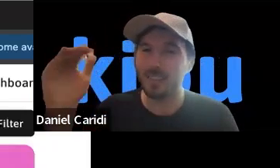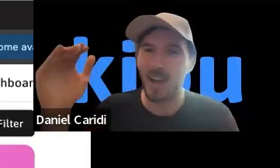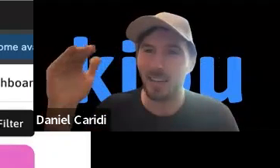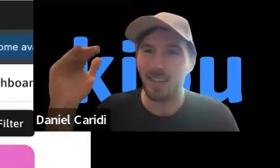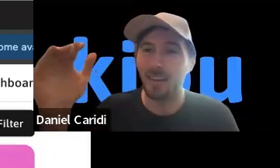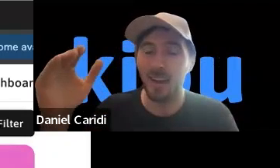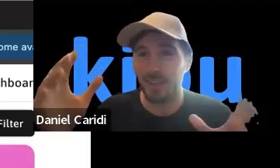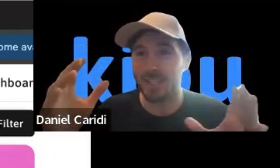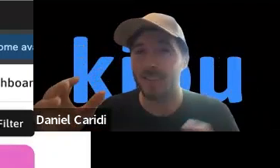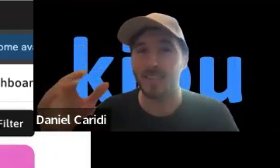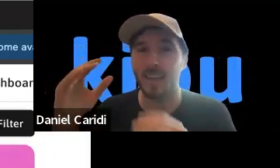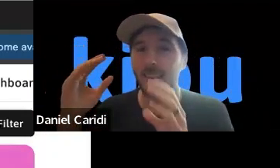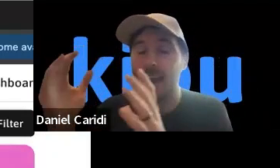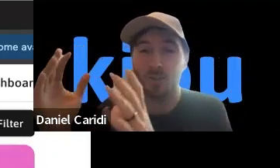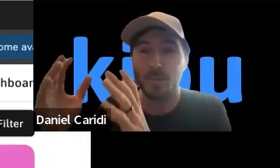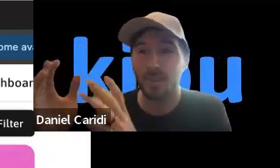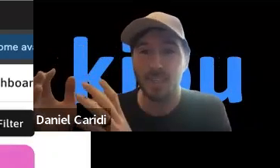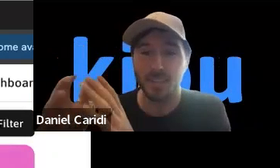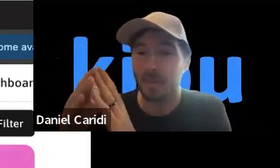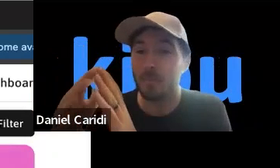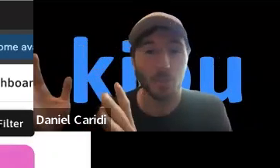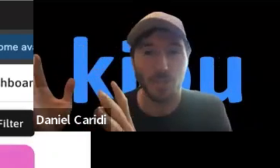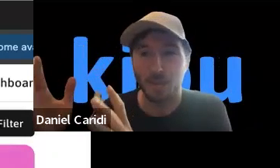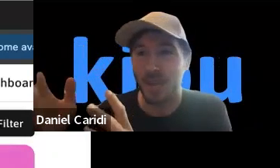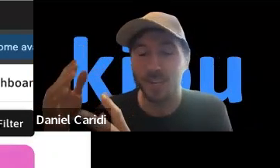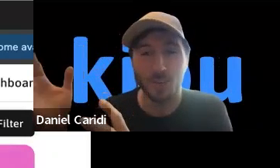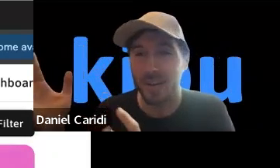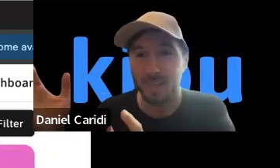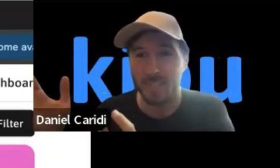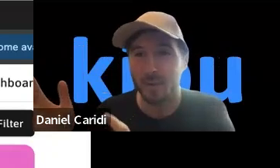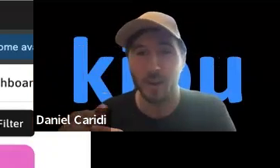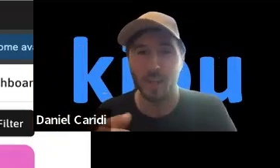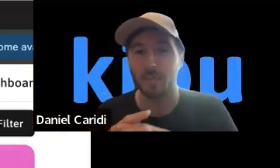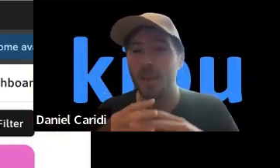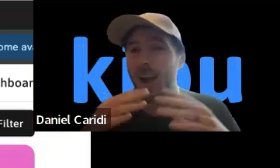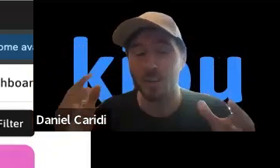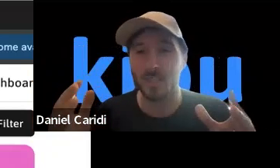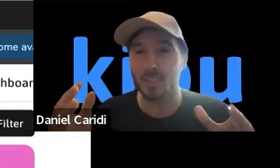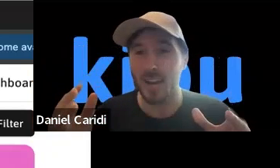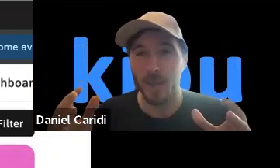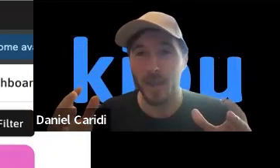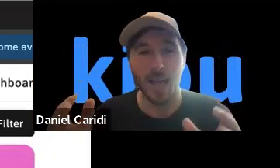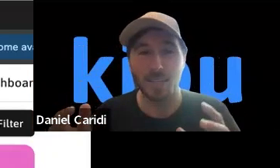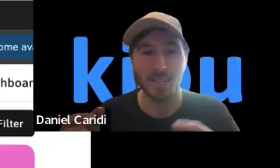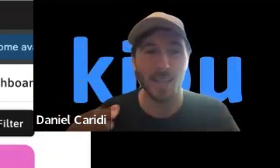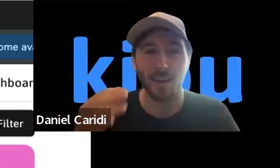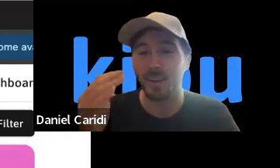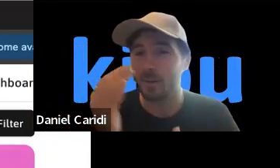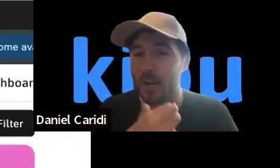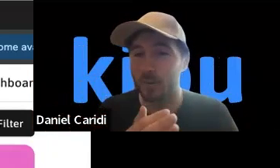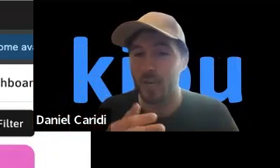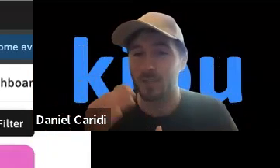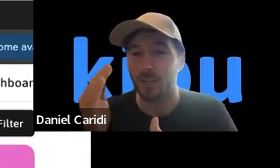again, live on this content side, live streams every single day, multiple times per day. You can join in every single one of them. Hundreds of on-demand classes that